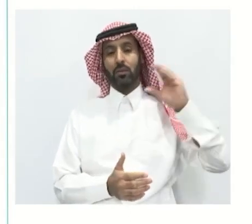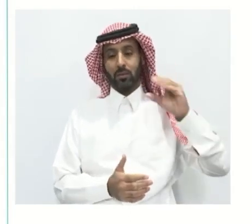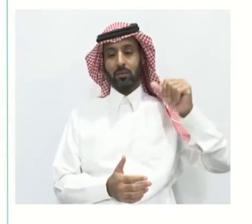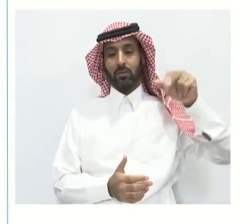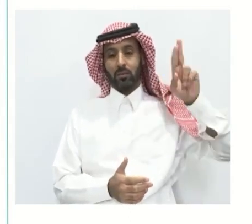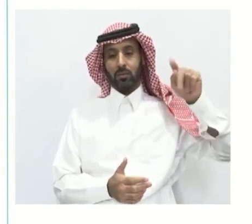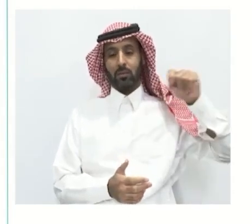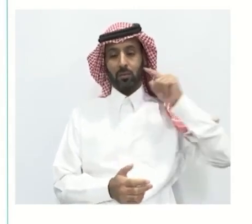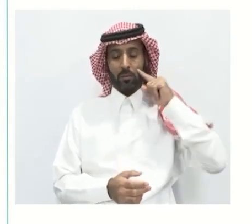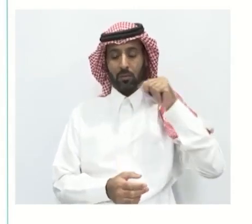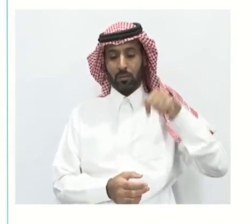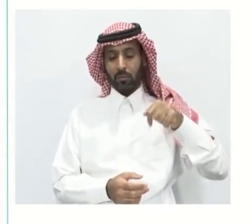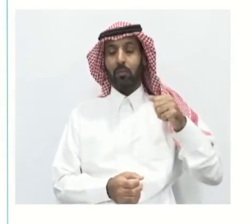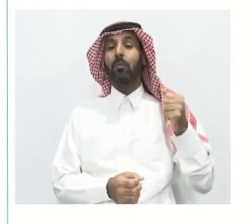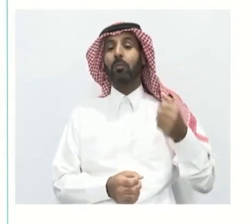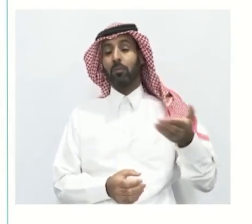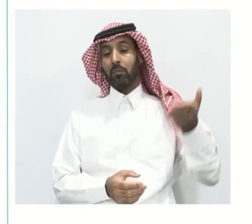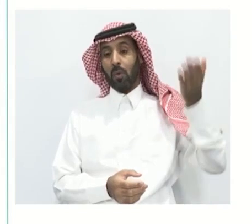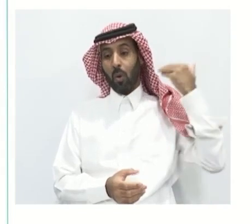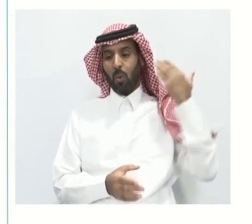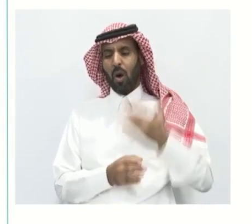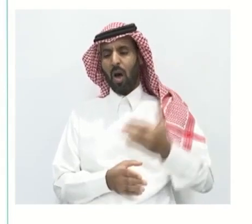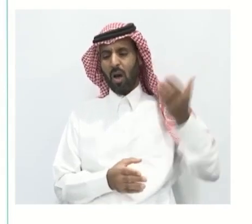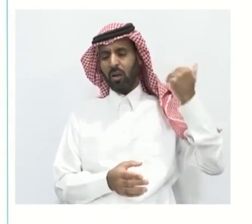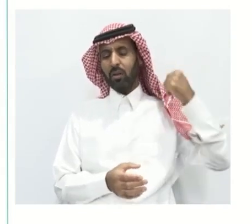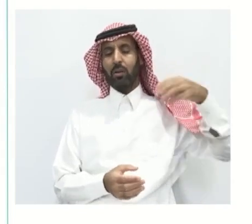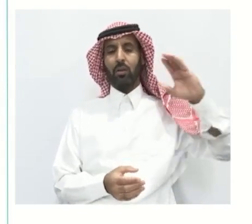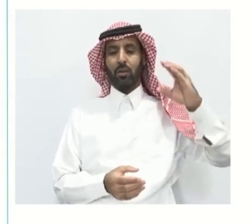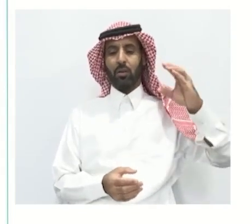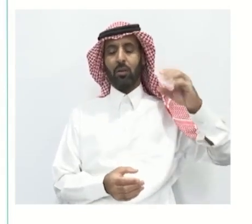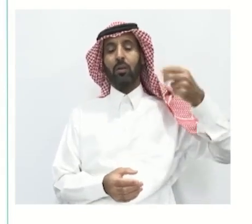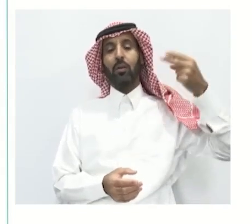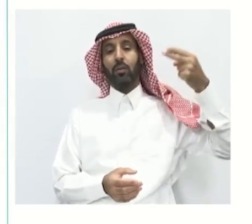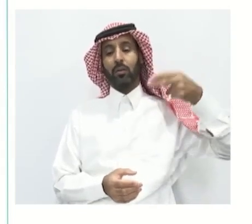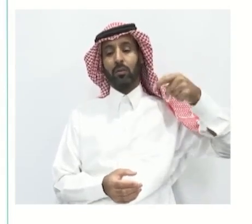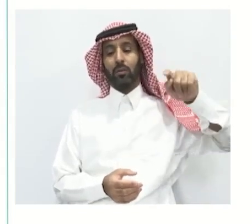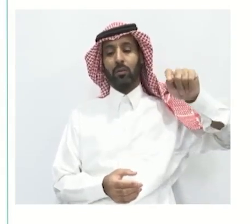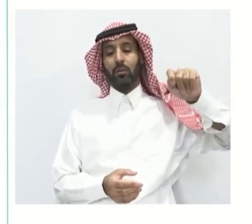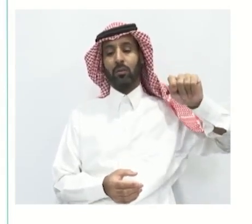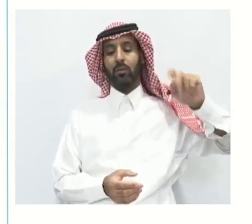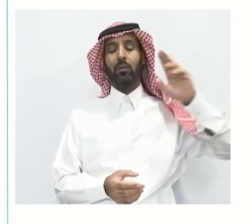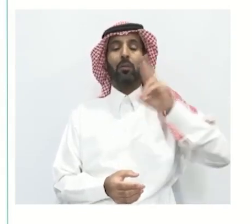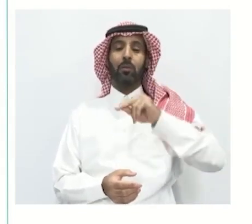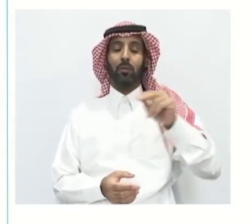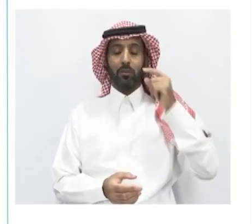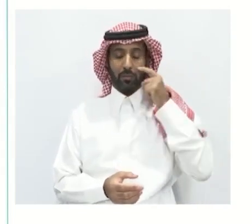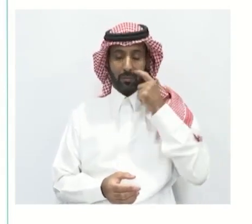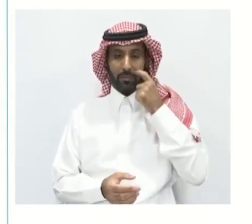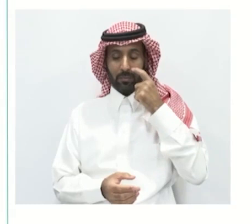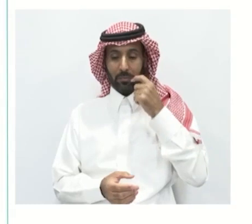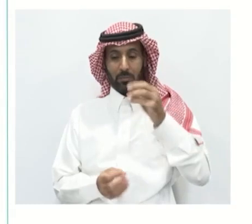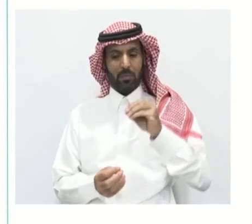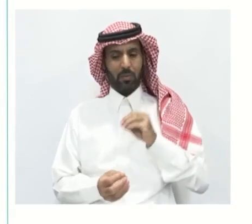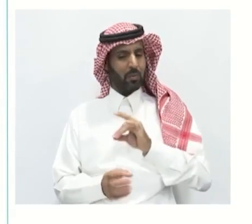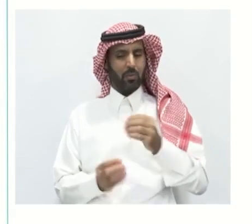part where the verb doesn't change at all. You don't put any letters in, and you don't remove any